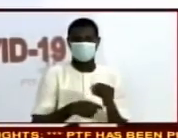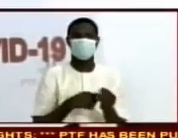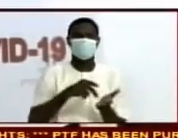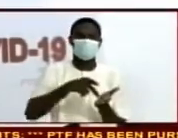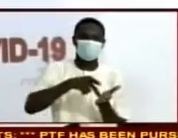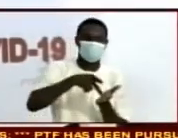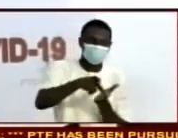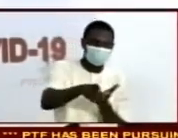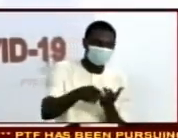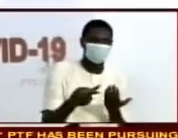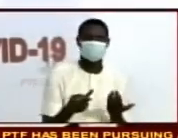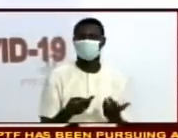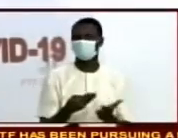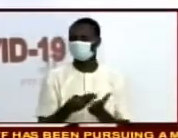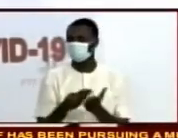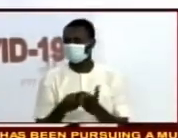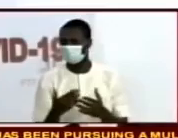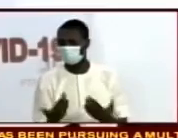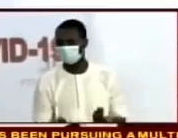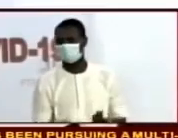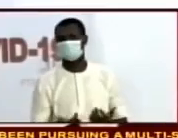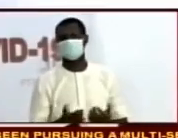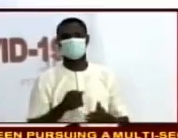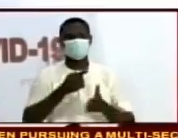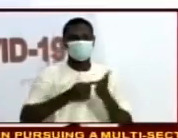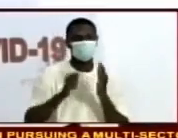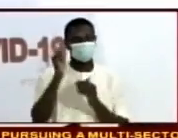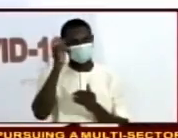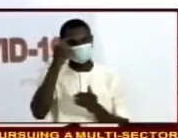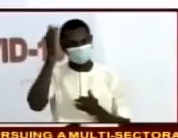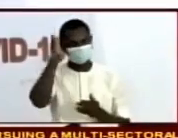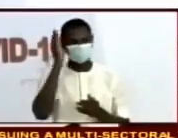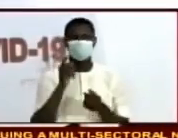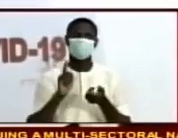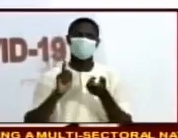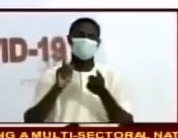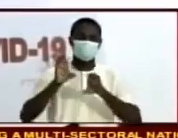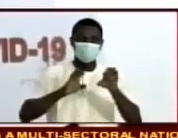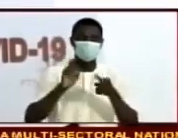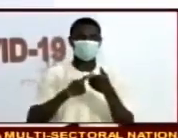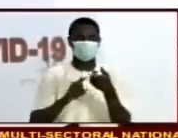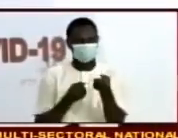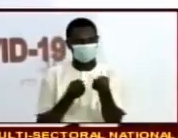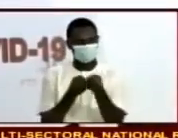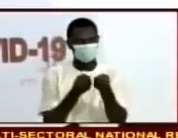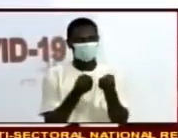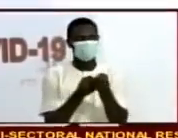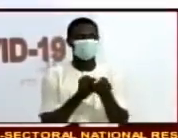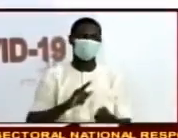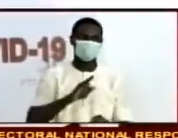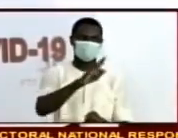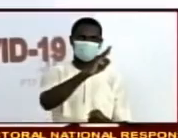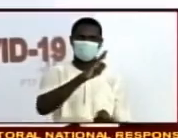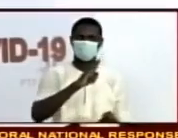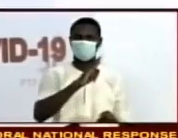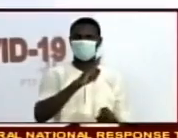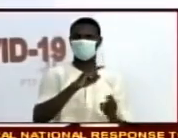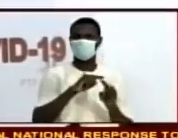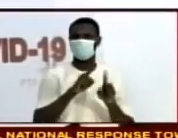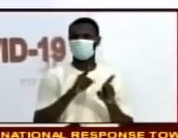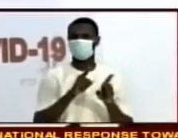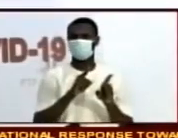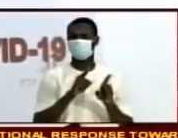payment and what government could do to subsidize with these airlines. But they point to the